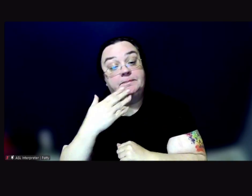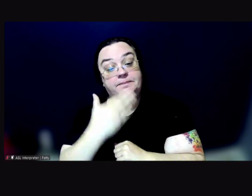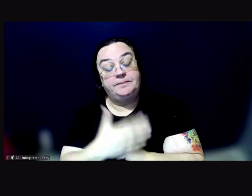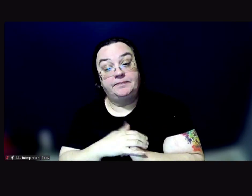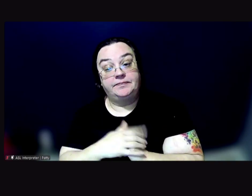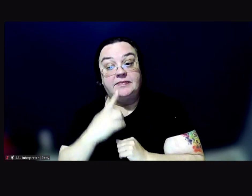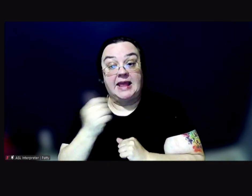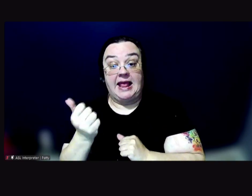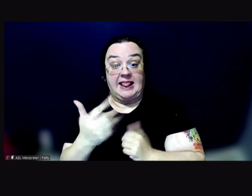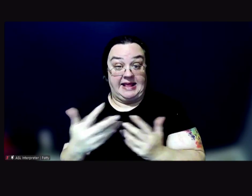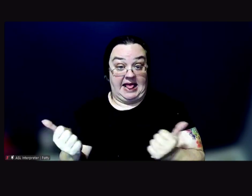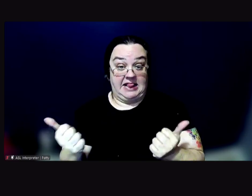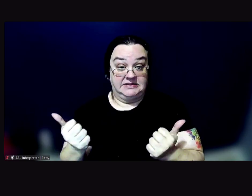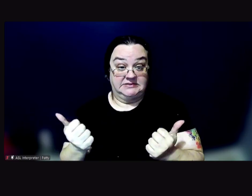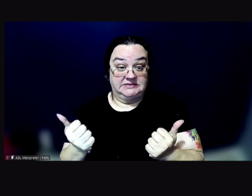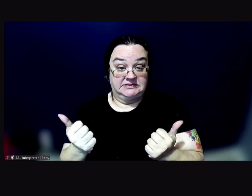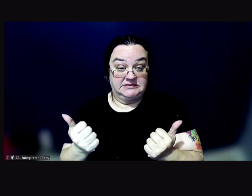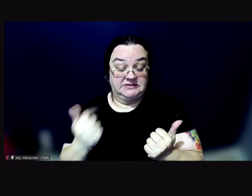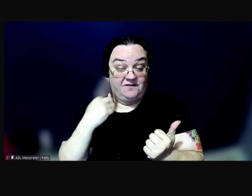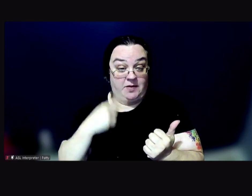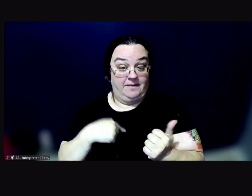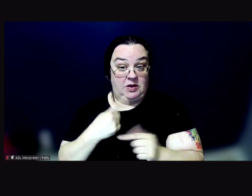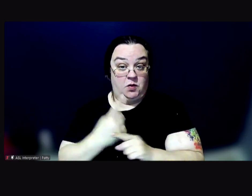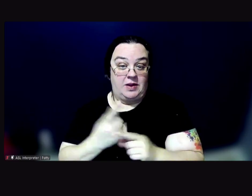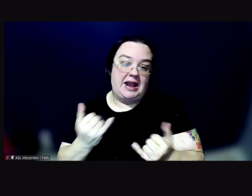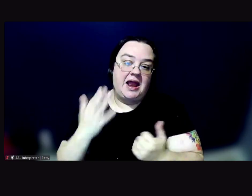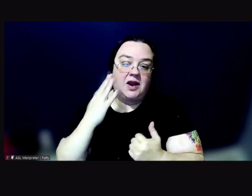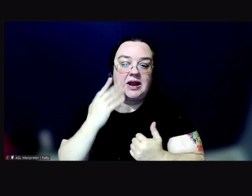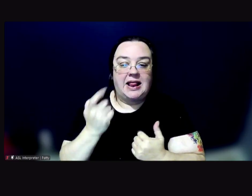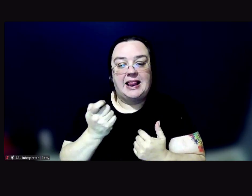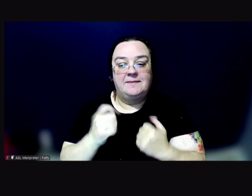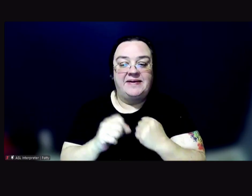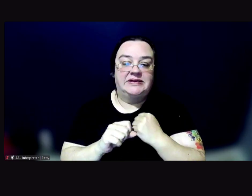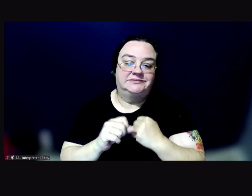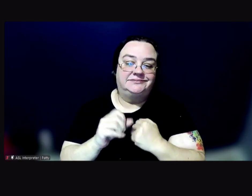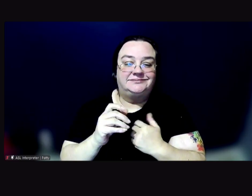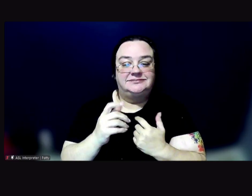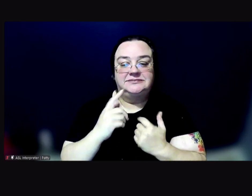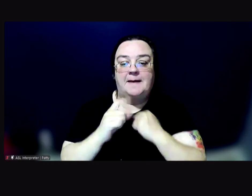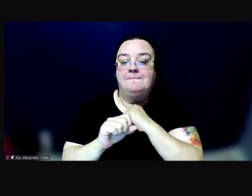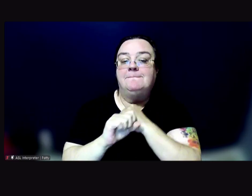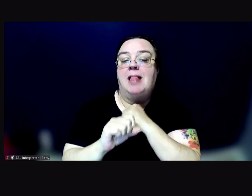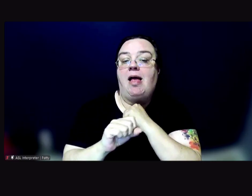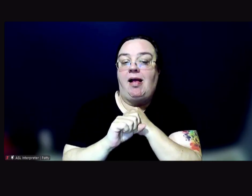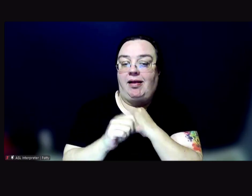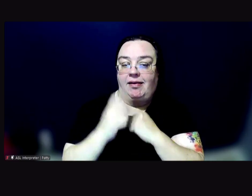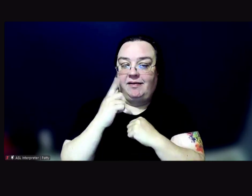Anything else for me right now? Because I have a shameless plug to throw in if you all finish.